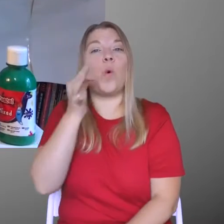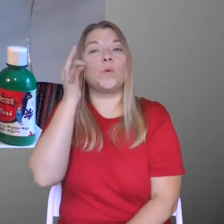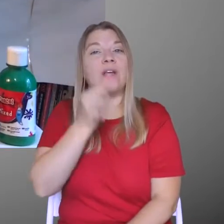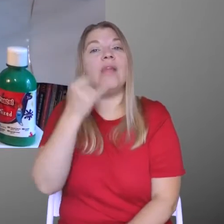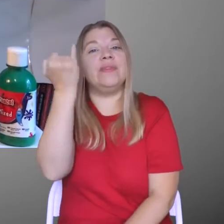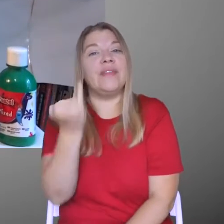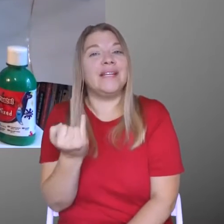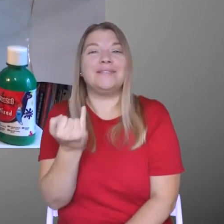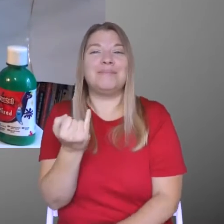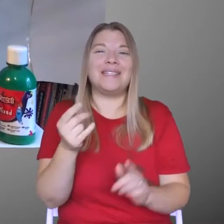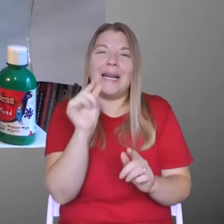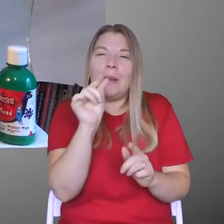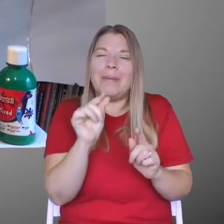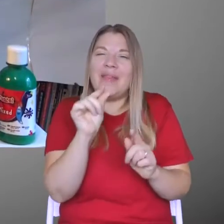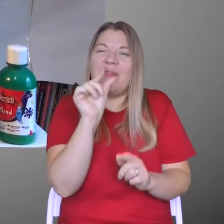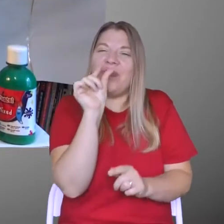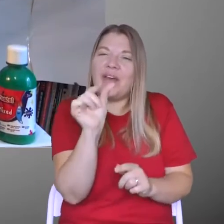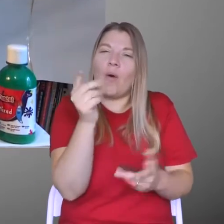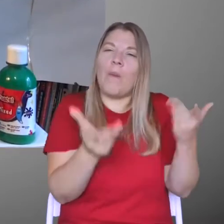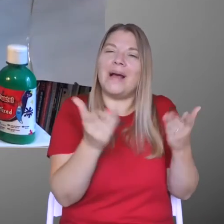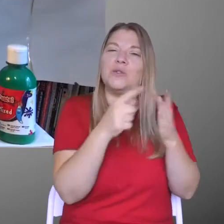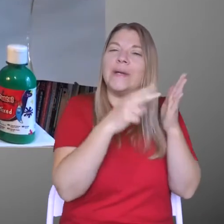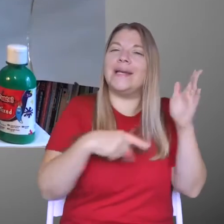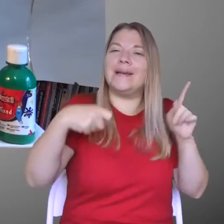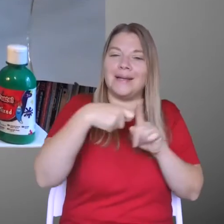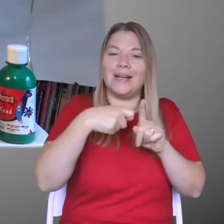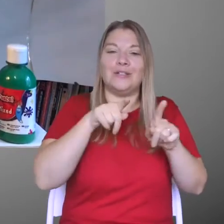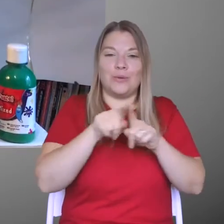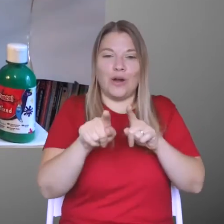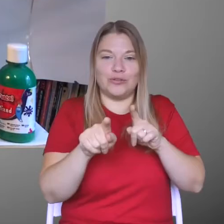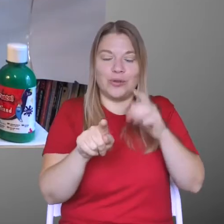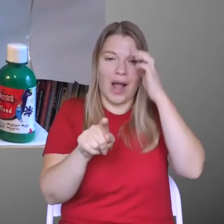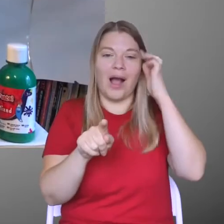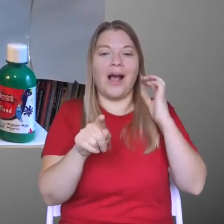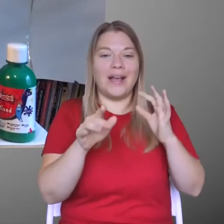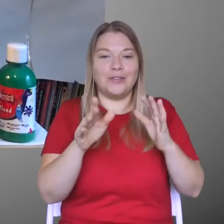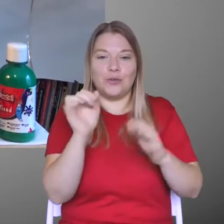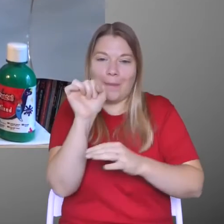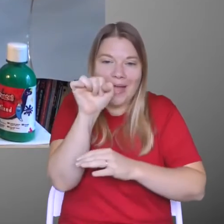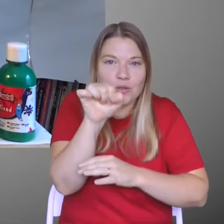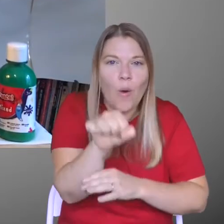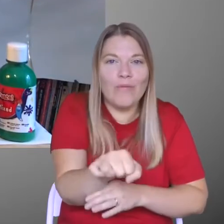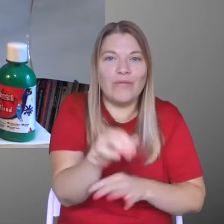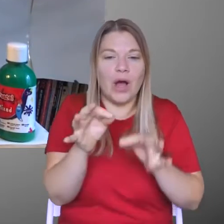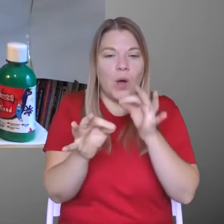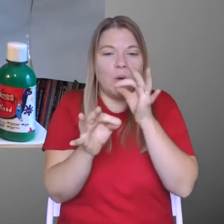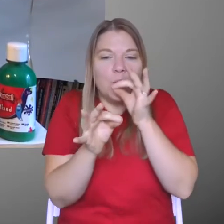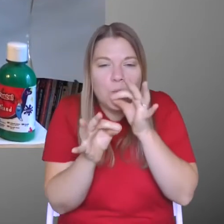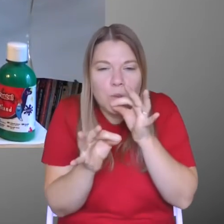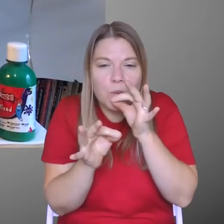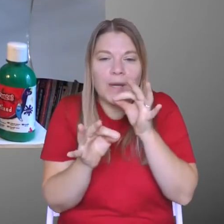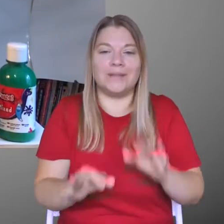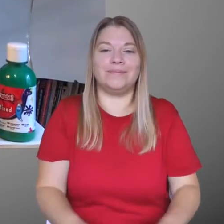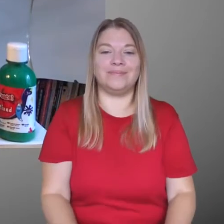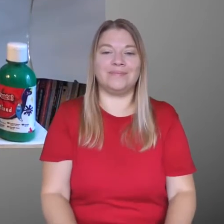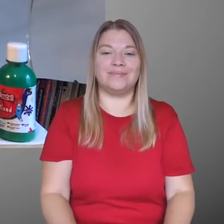here. We're going to get right down low, as low as I can get whilst it's sitting, and give the paint a